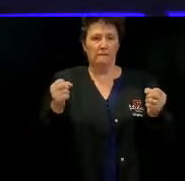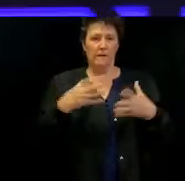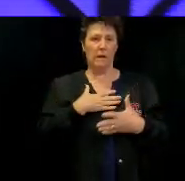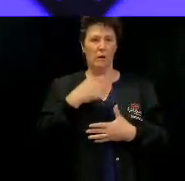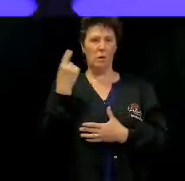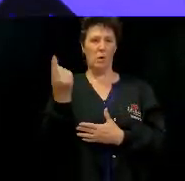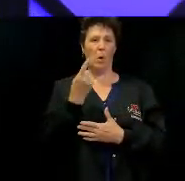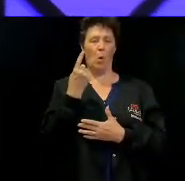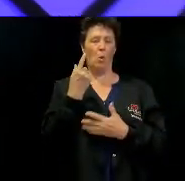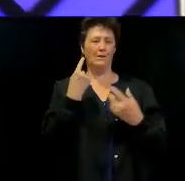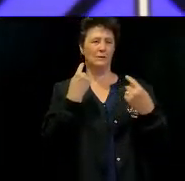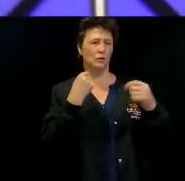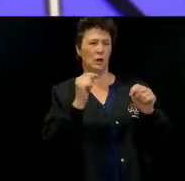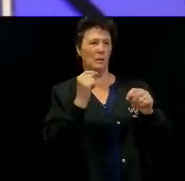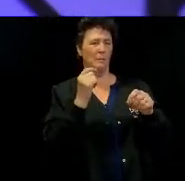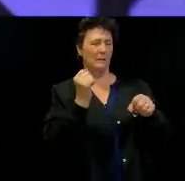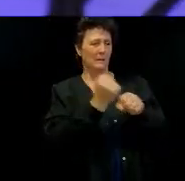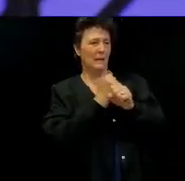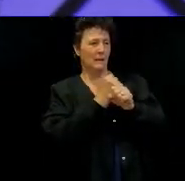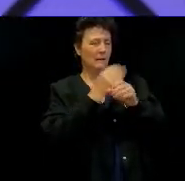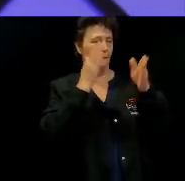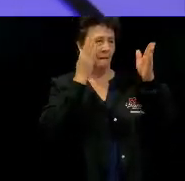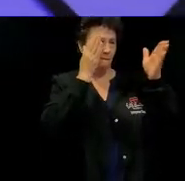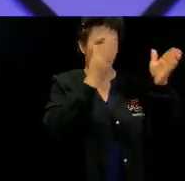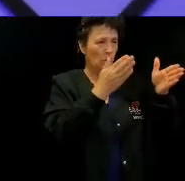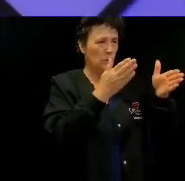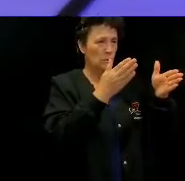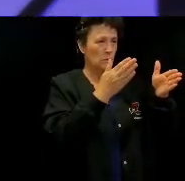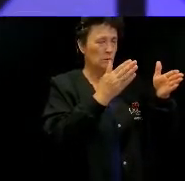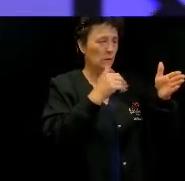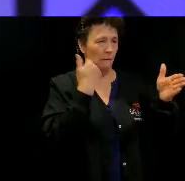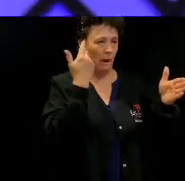always tries to get us to focus on the unknowns.